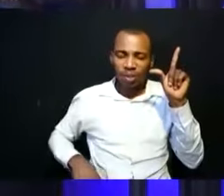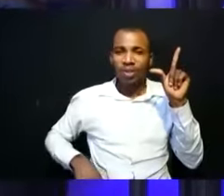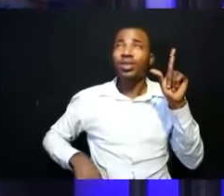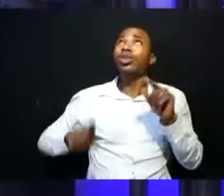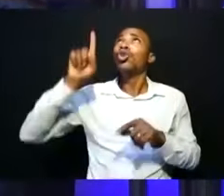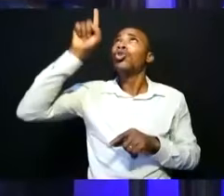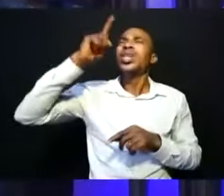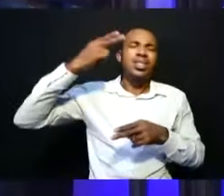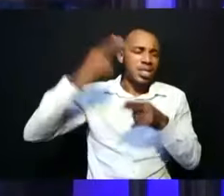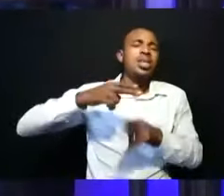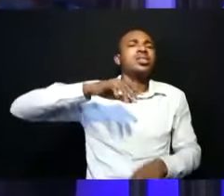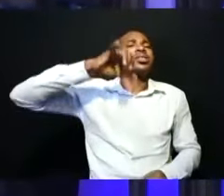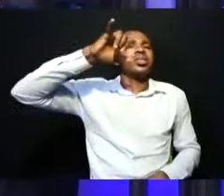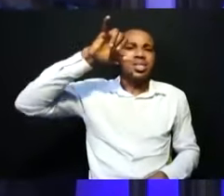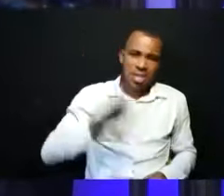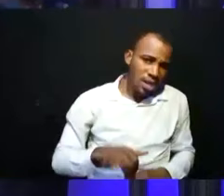his name.